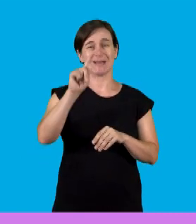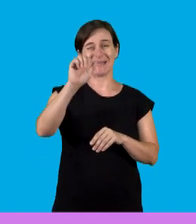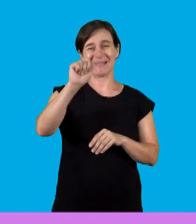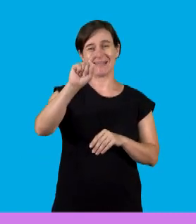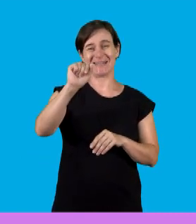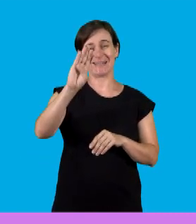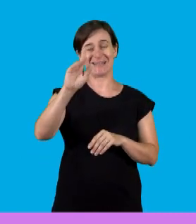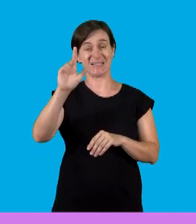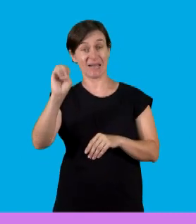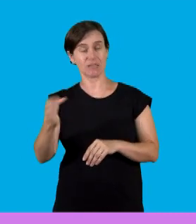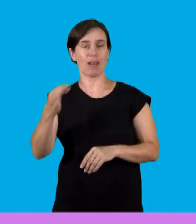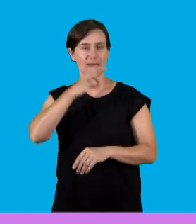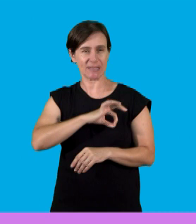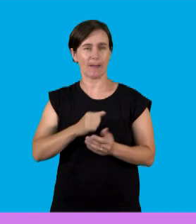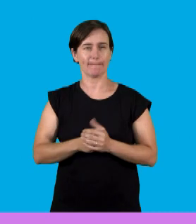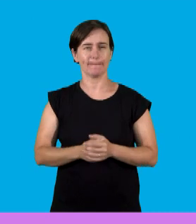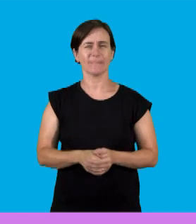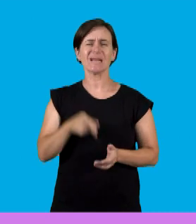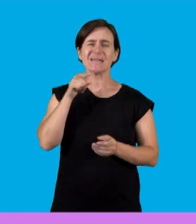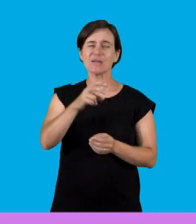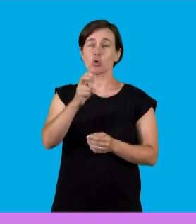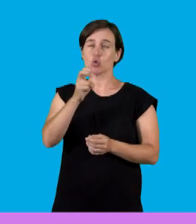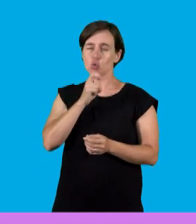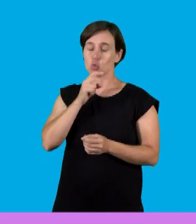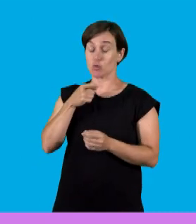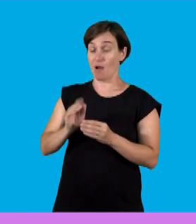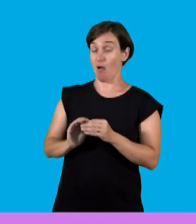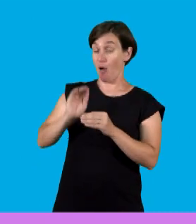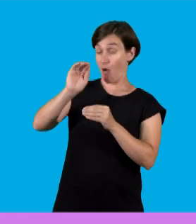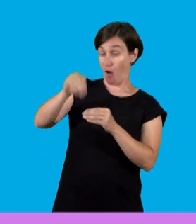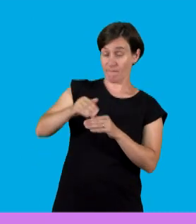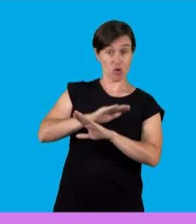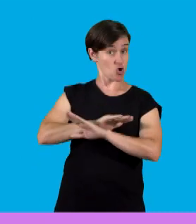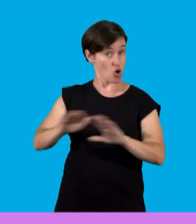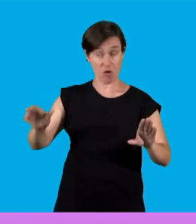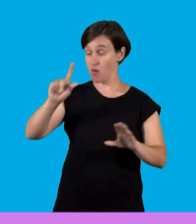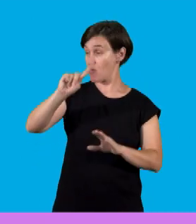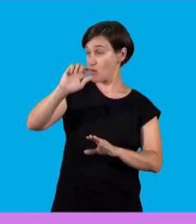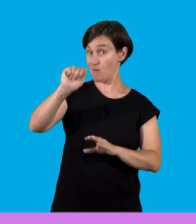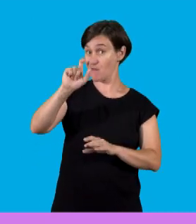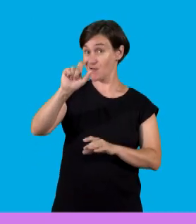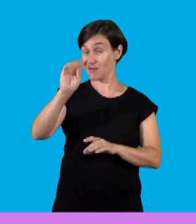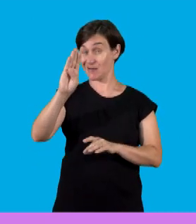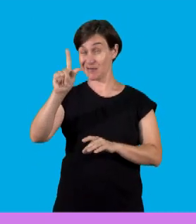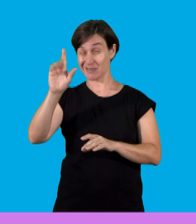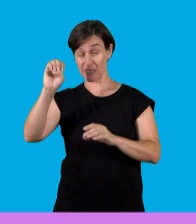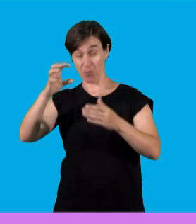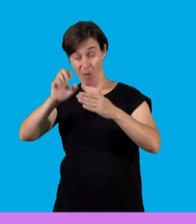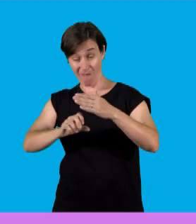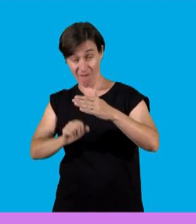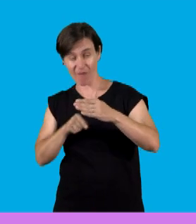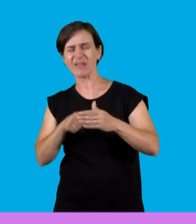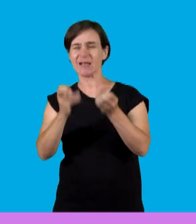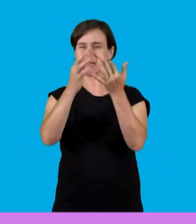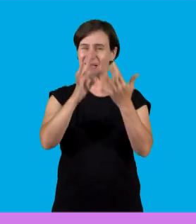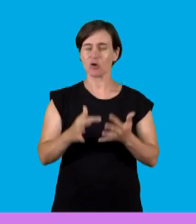amount of income used to calculate tax. Income remaining after the non-taxable deductions have been subtracted and is